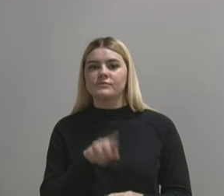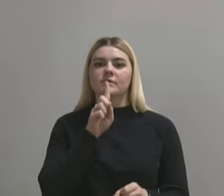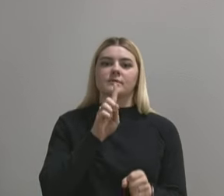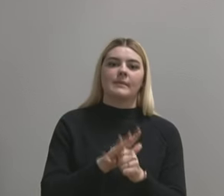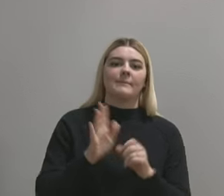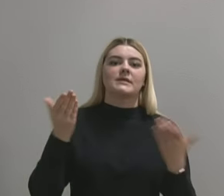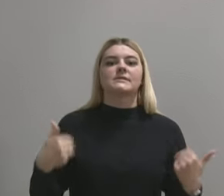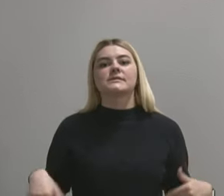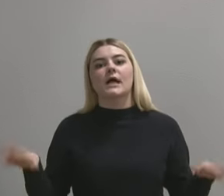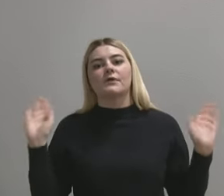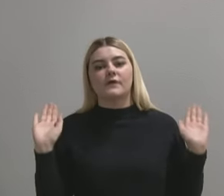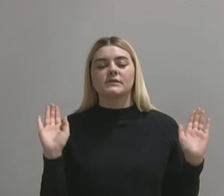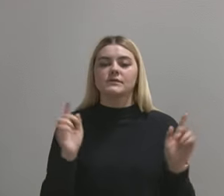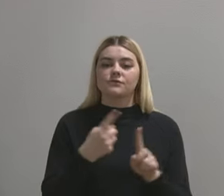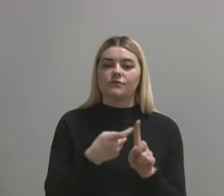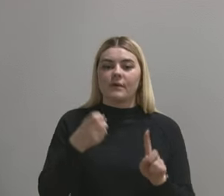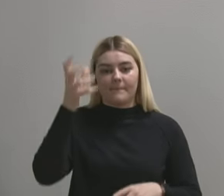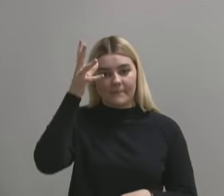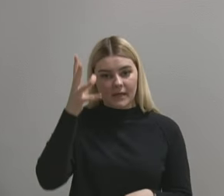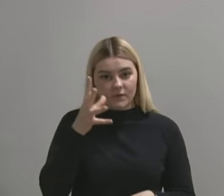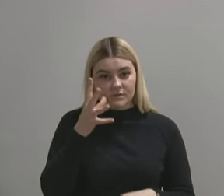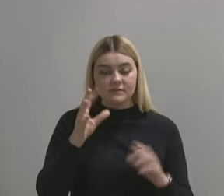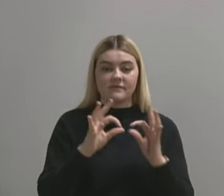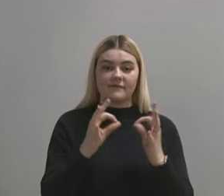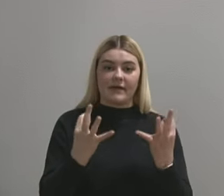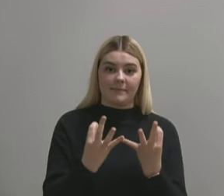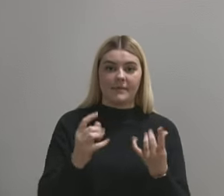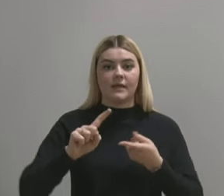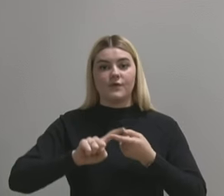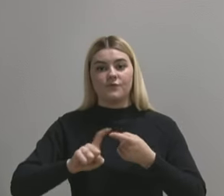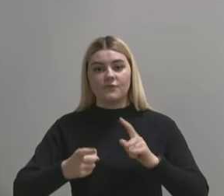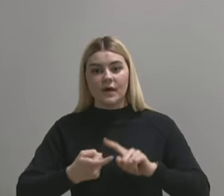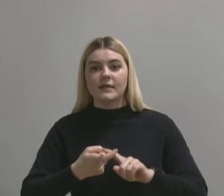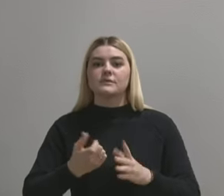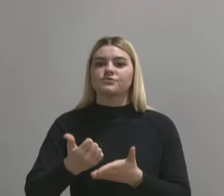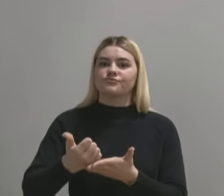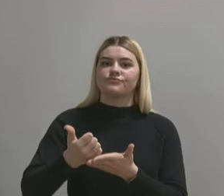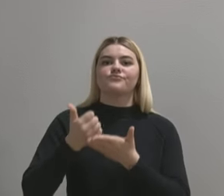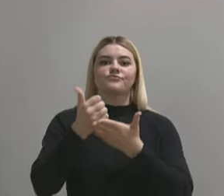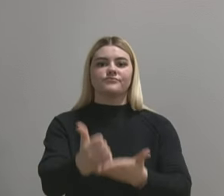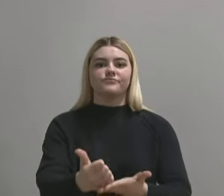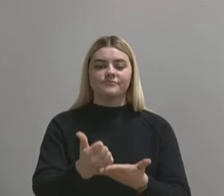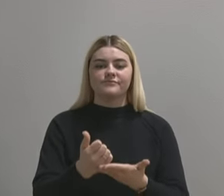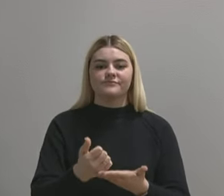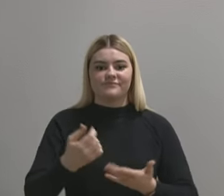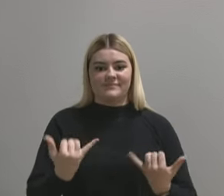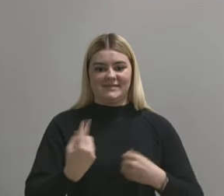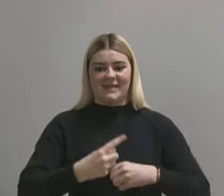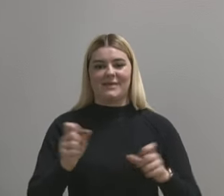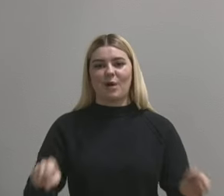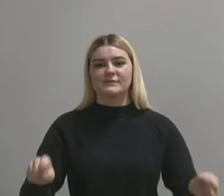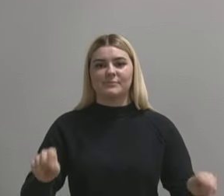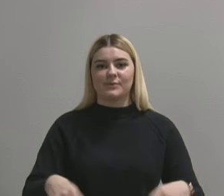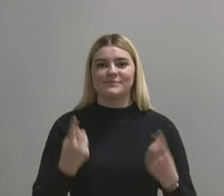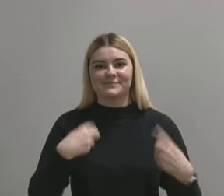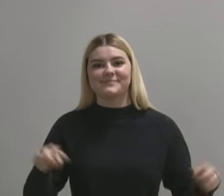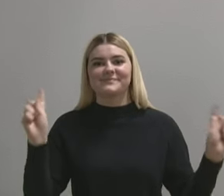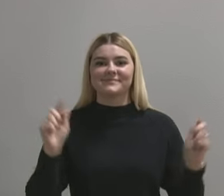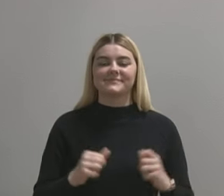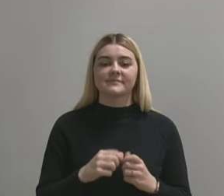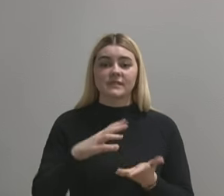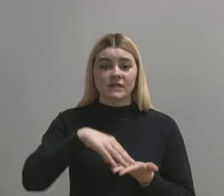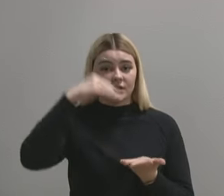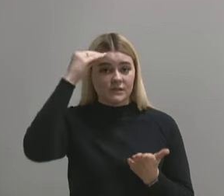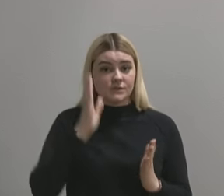sacrifices of the parents, family, friends who have helped make this day a reality. Students succeed not